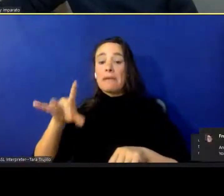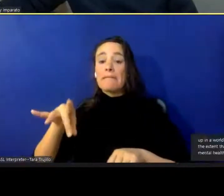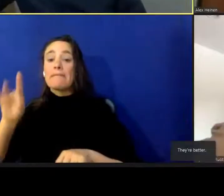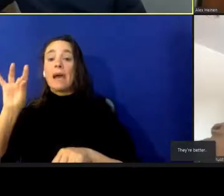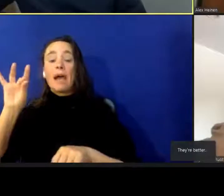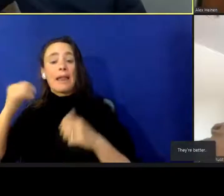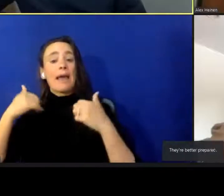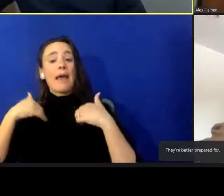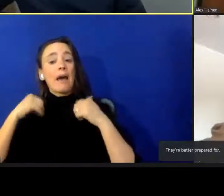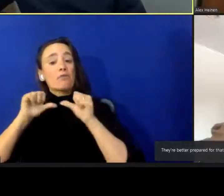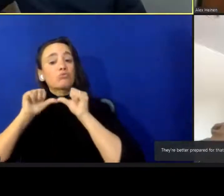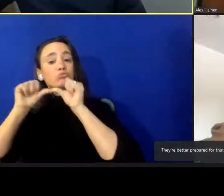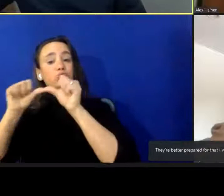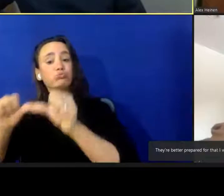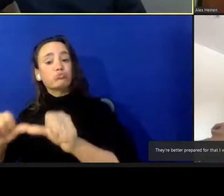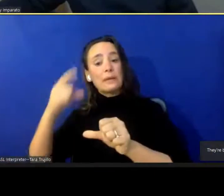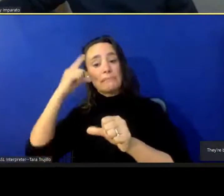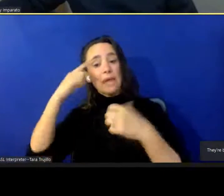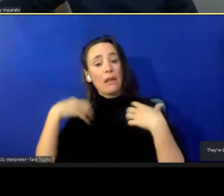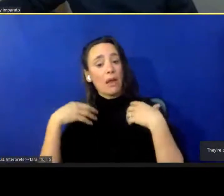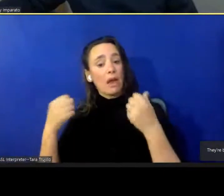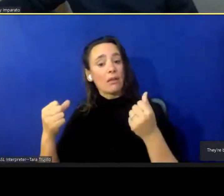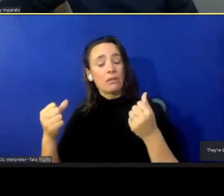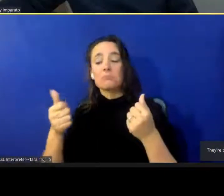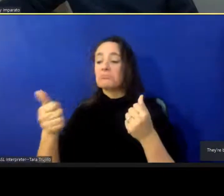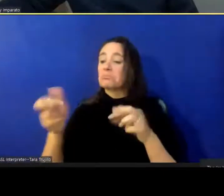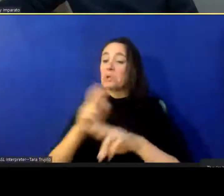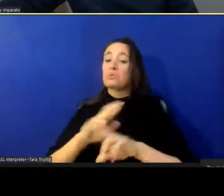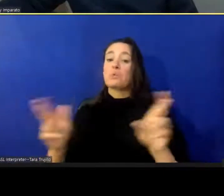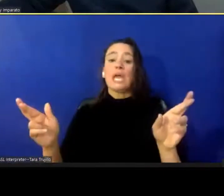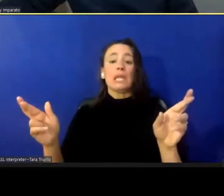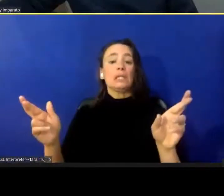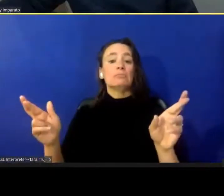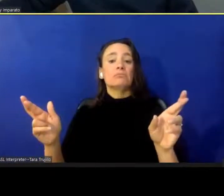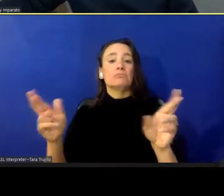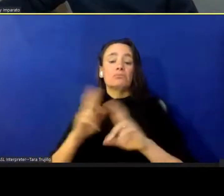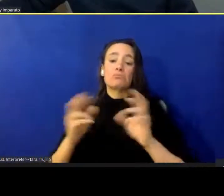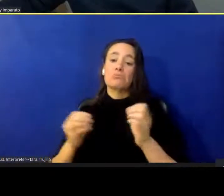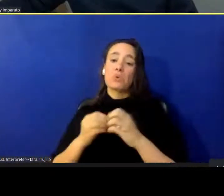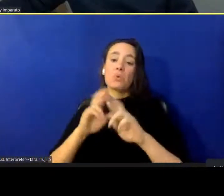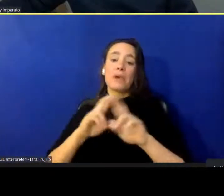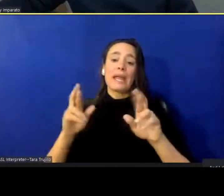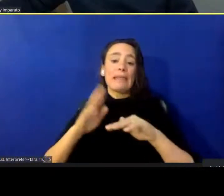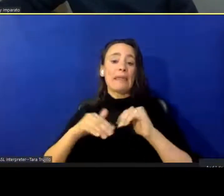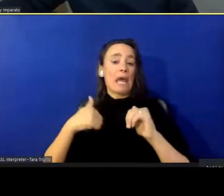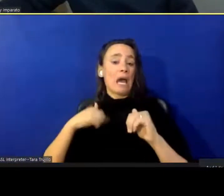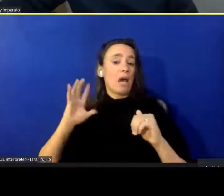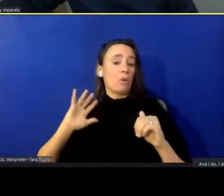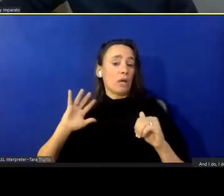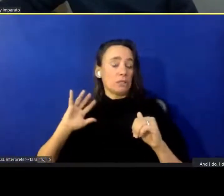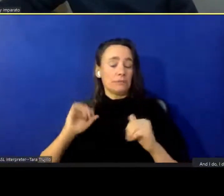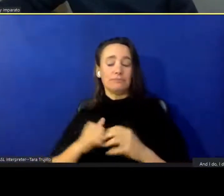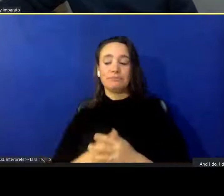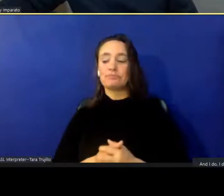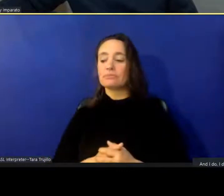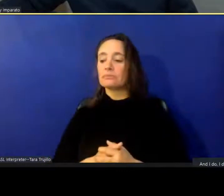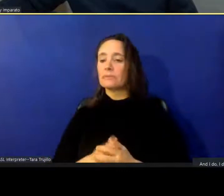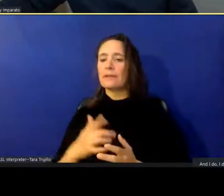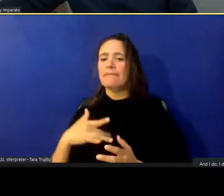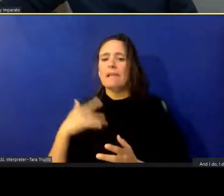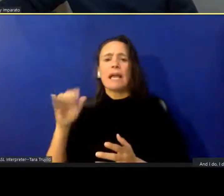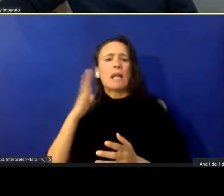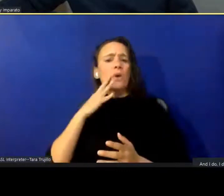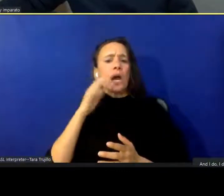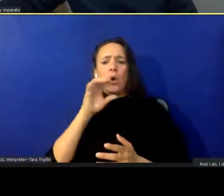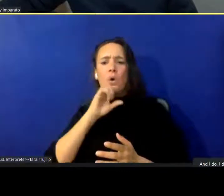better prepared for it than I was. And I do feel like your generation, I don't know how old Alex, you